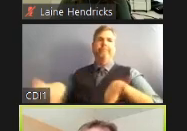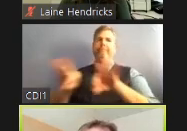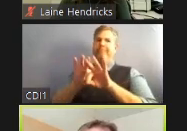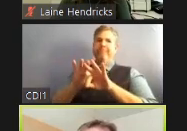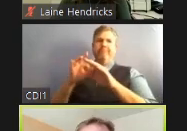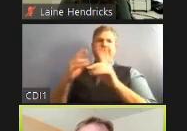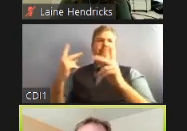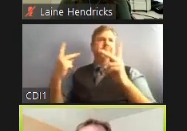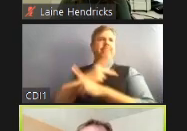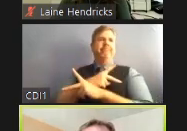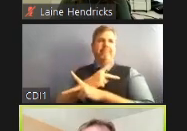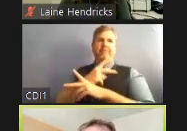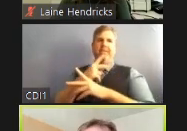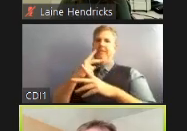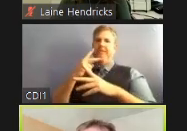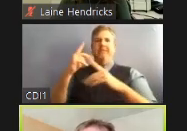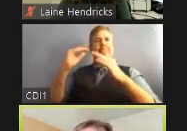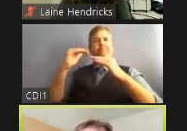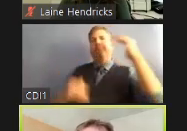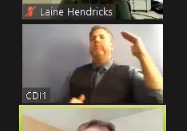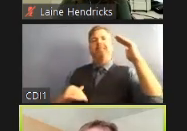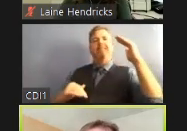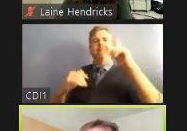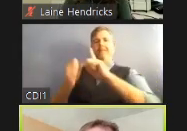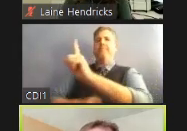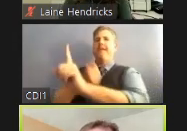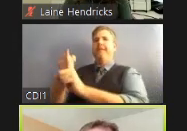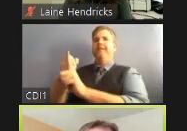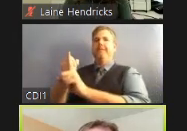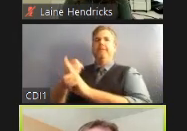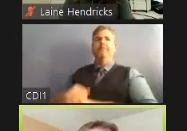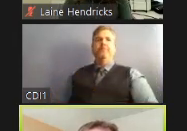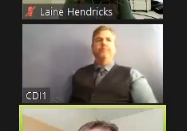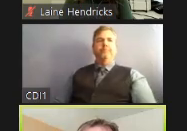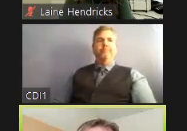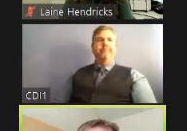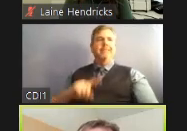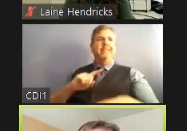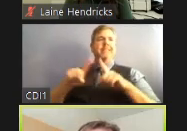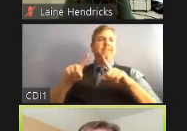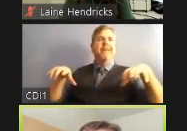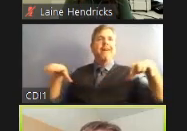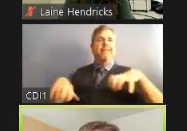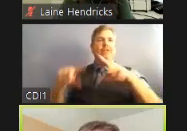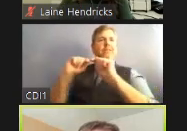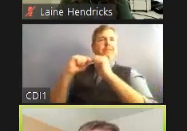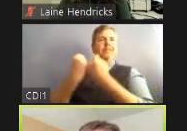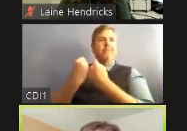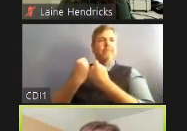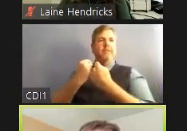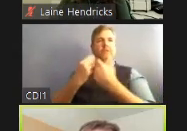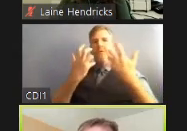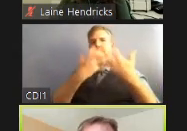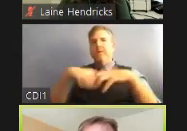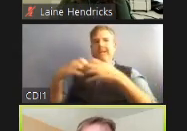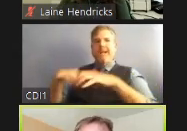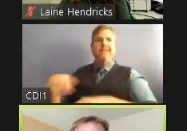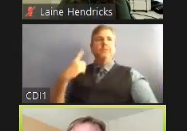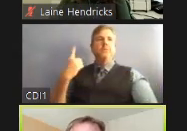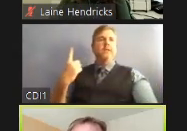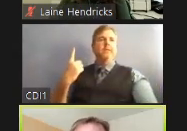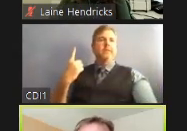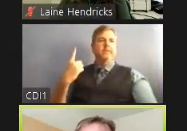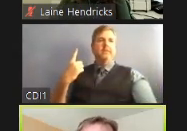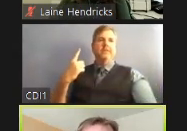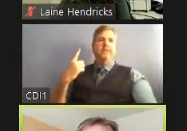are action teams, 7 different action teams that have been organized for this. There's one around epidemiology, just to describe, we need to be data-driven